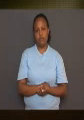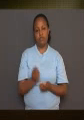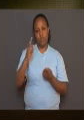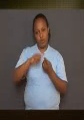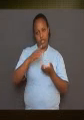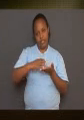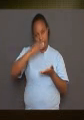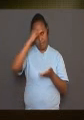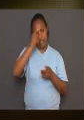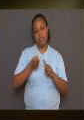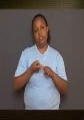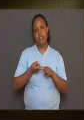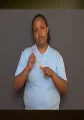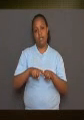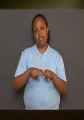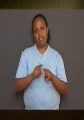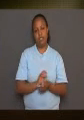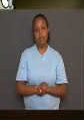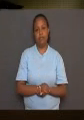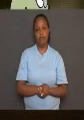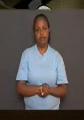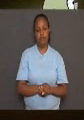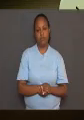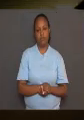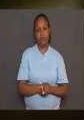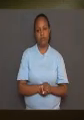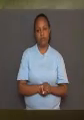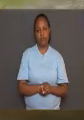Let's get back to our lesson.